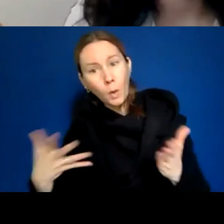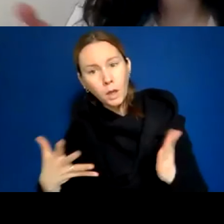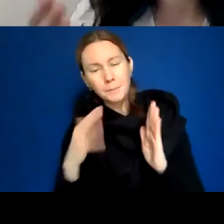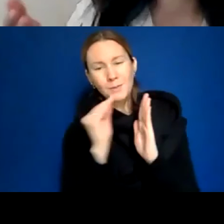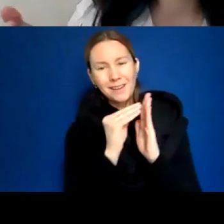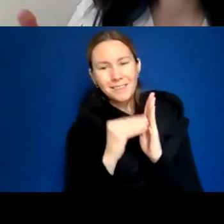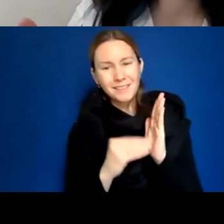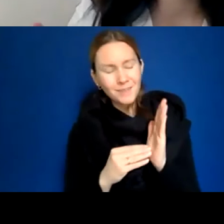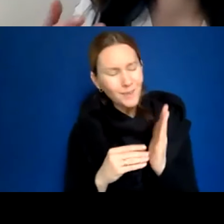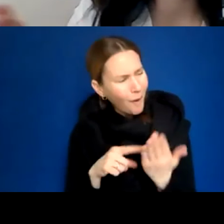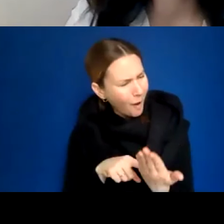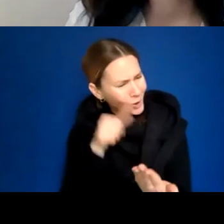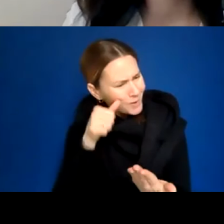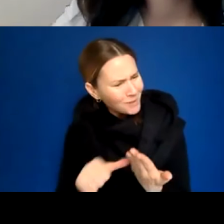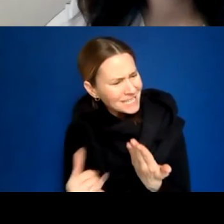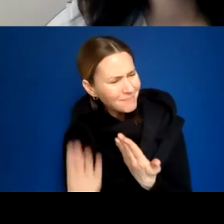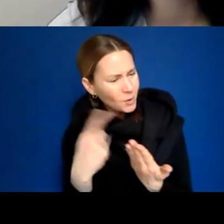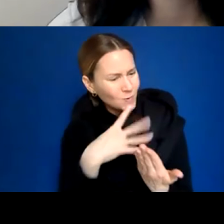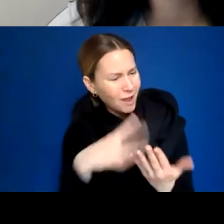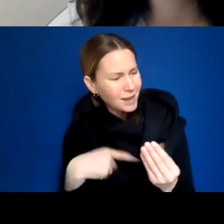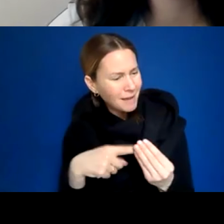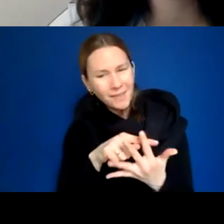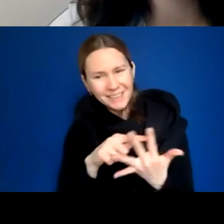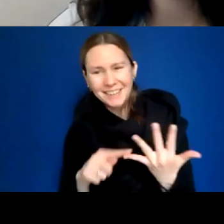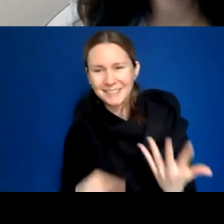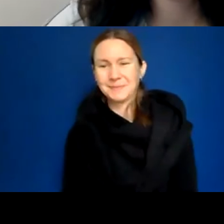show them, oh, look, you talked this morning and you talked about this.